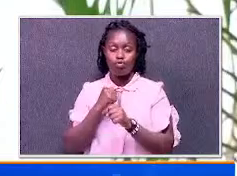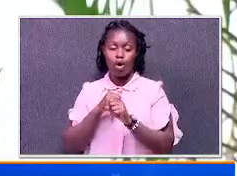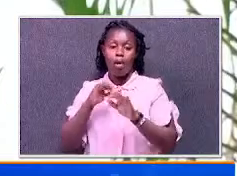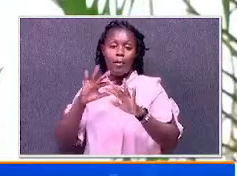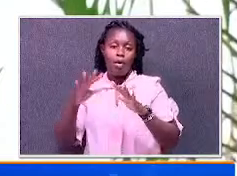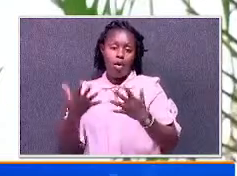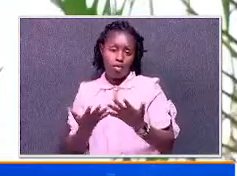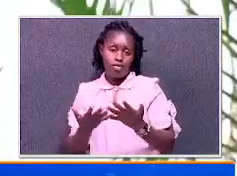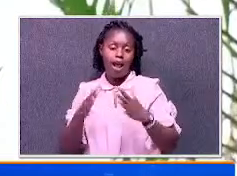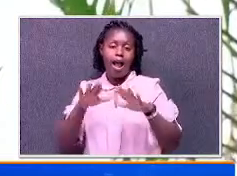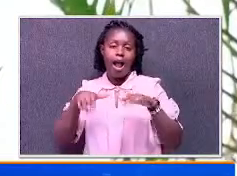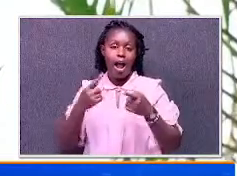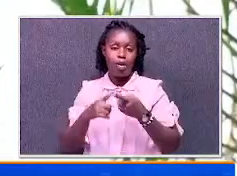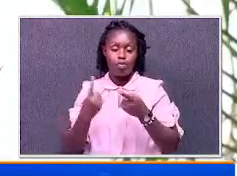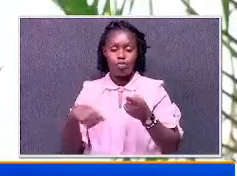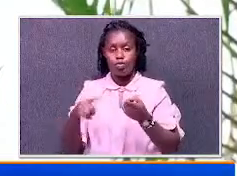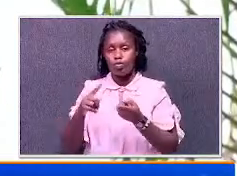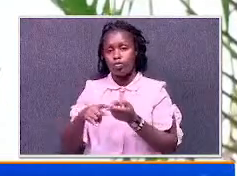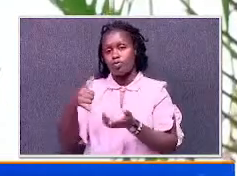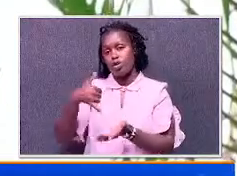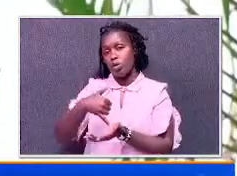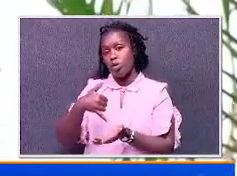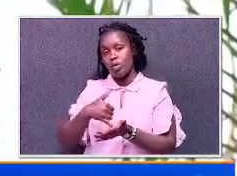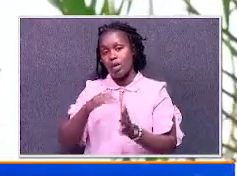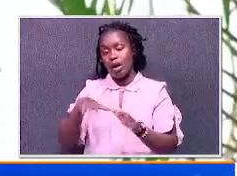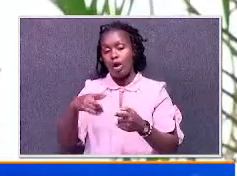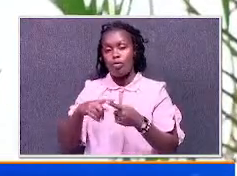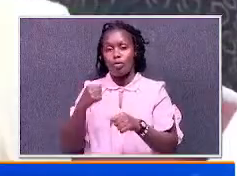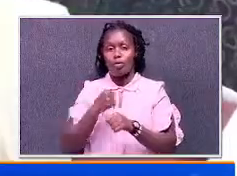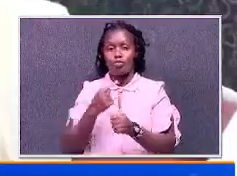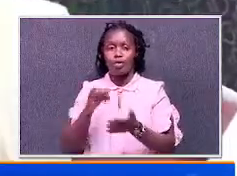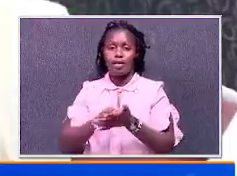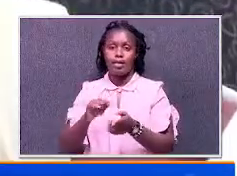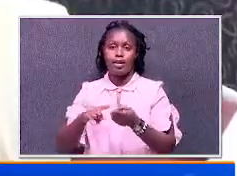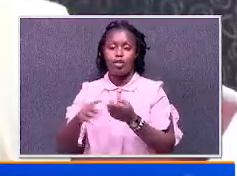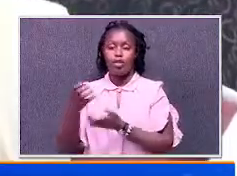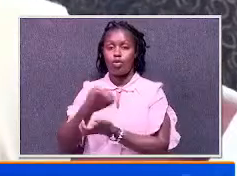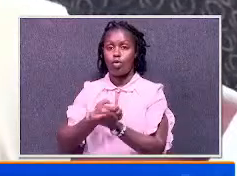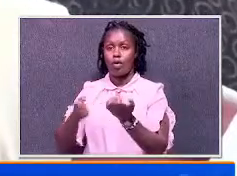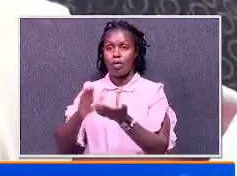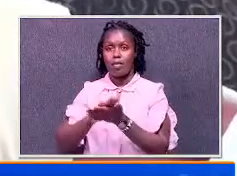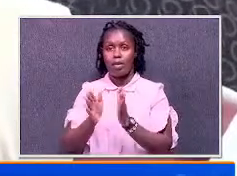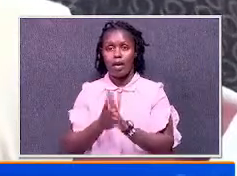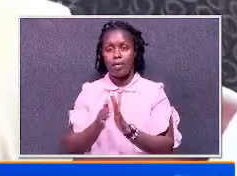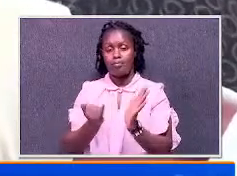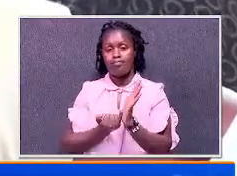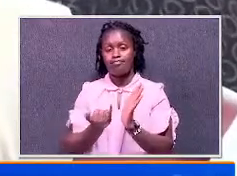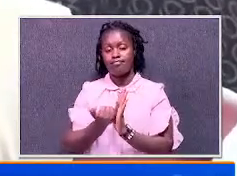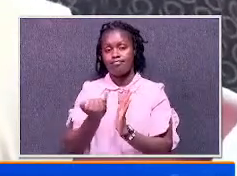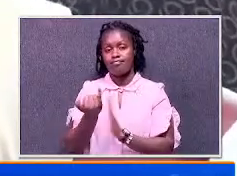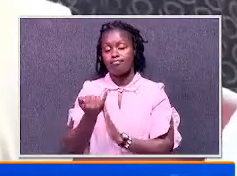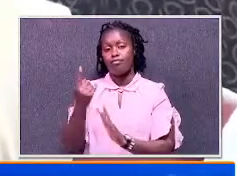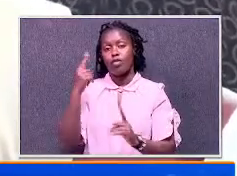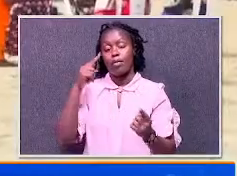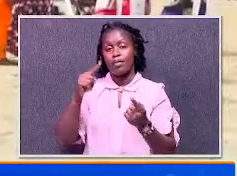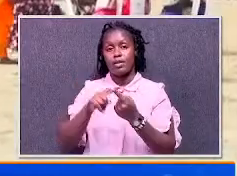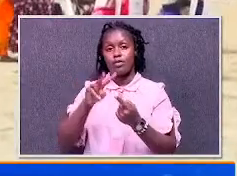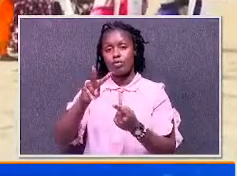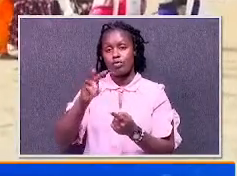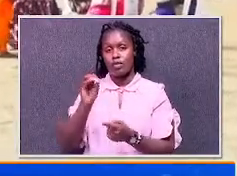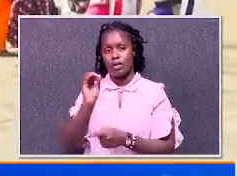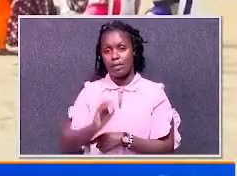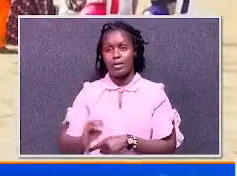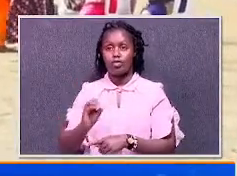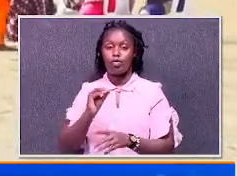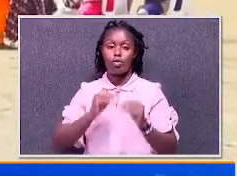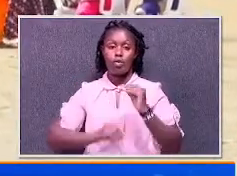ya kujumuika katika kuzalisha mali katika taifa letu la Kenya. His objective being a 20% contribution by